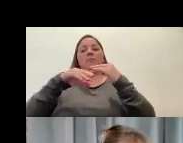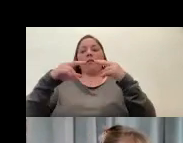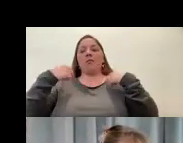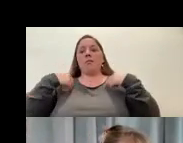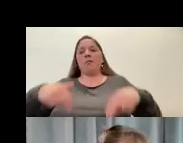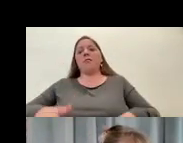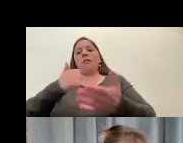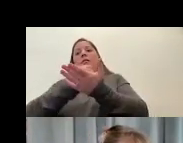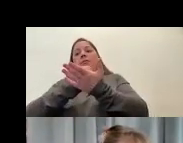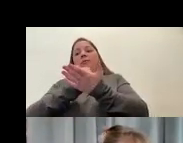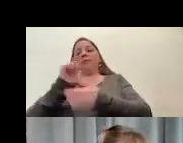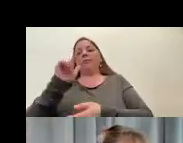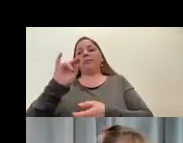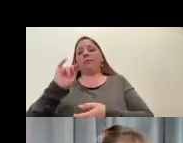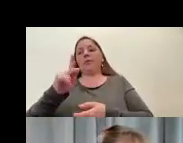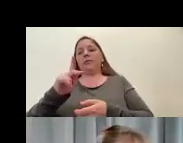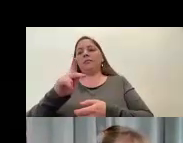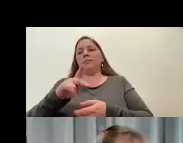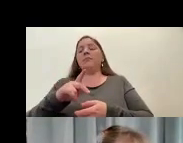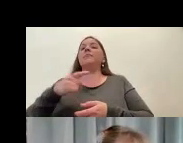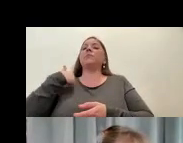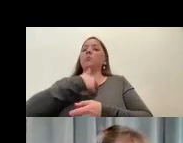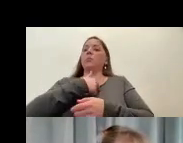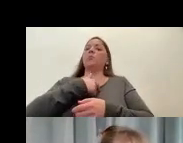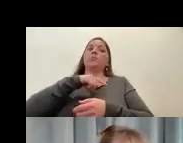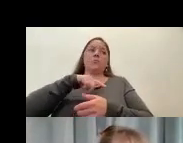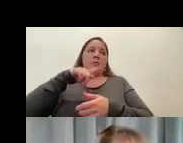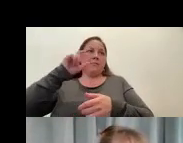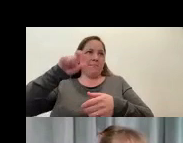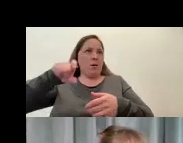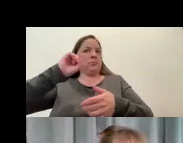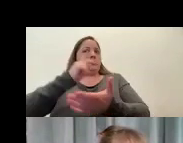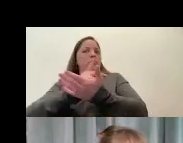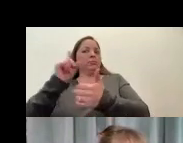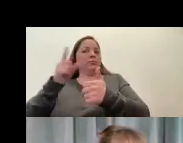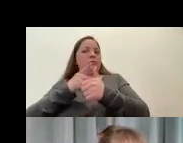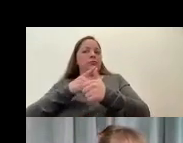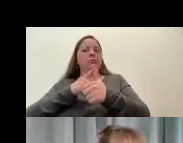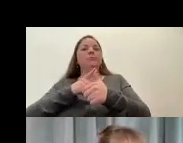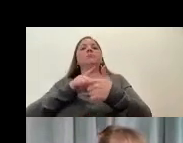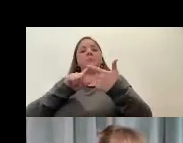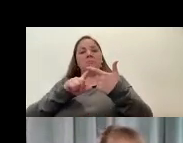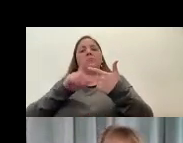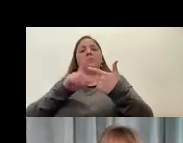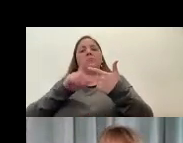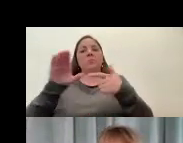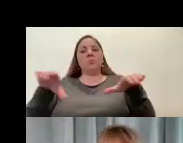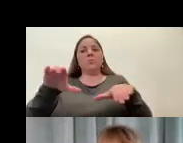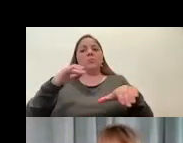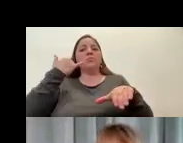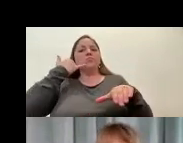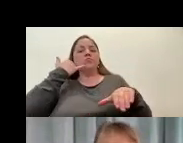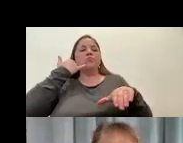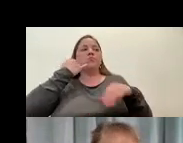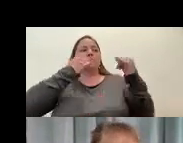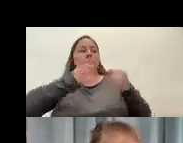is completed, we do receive it in the TRIP office. Our trip application is completed over the phone with the